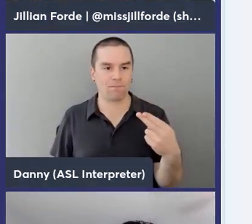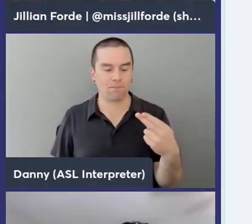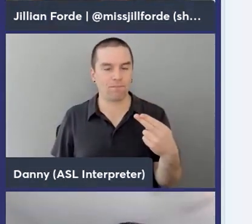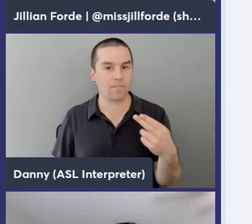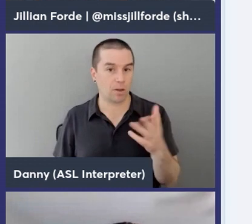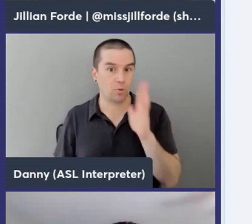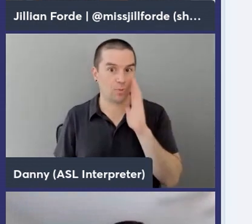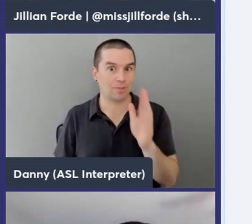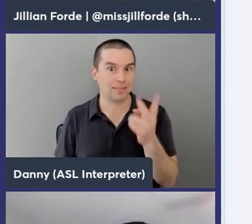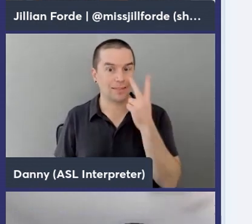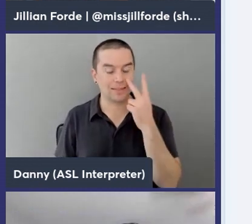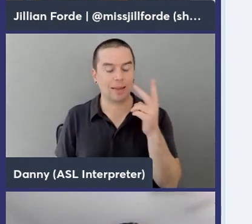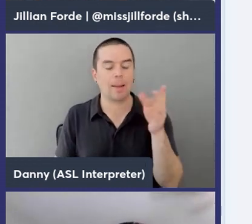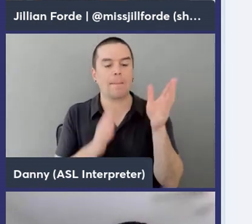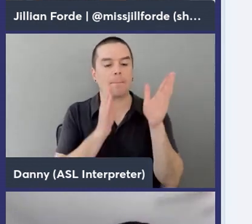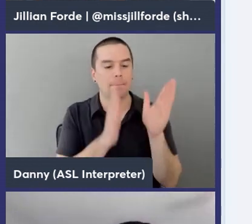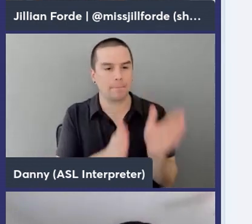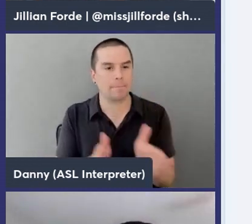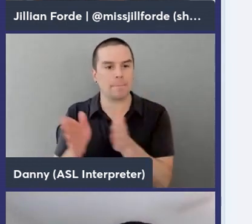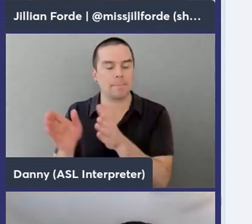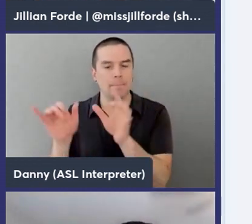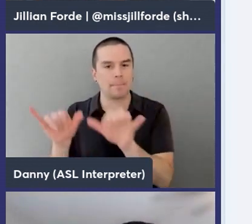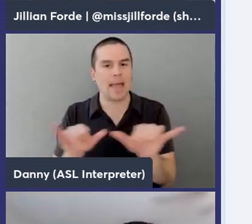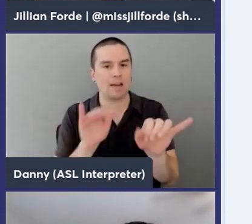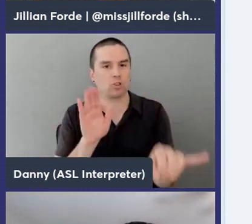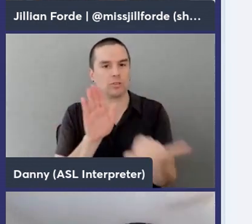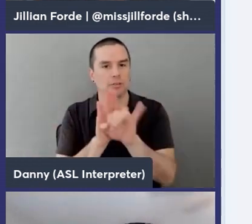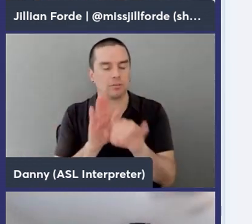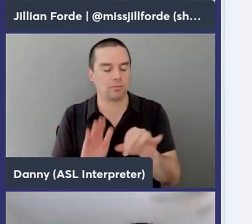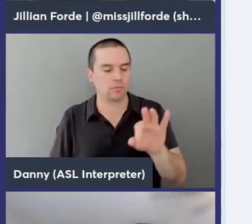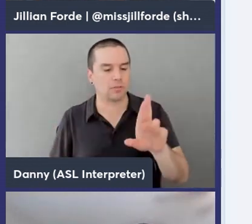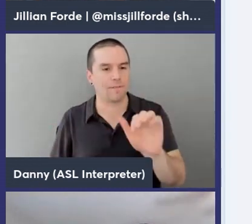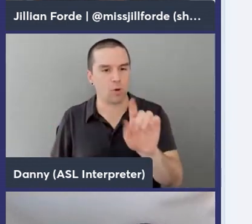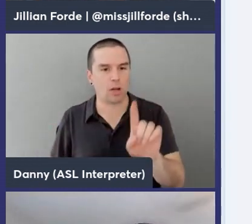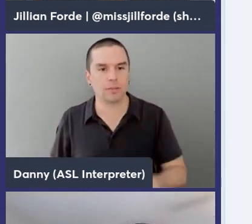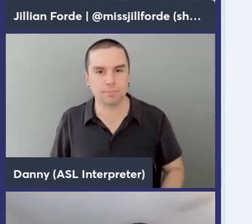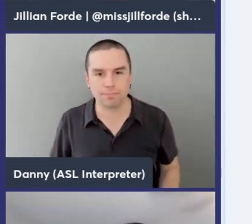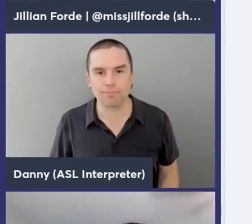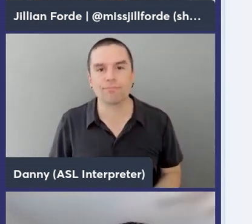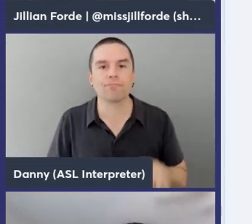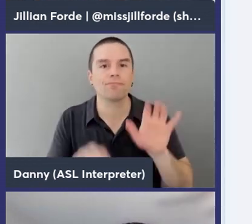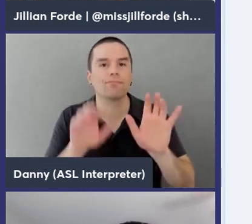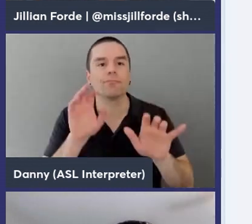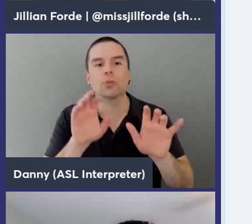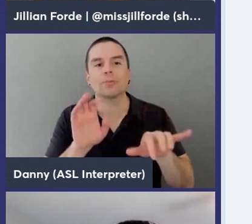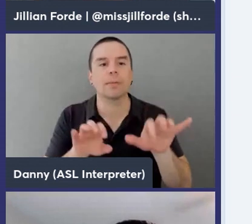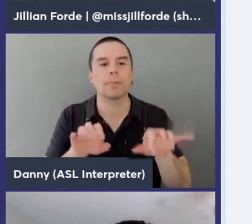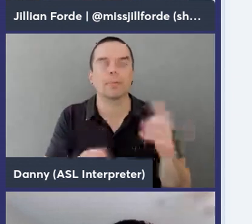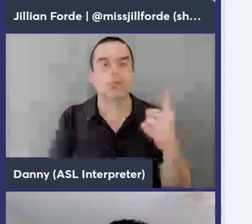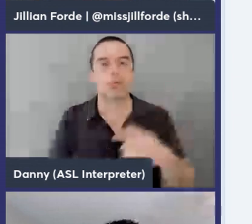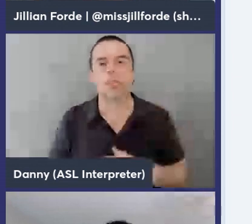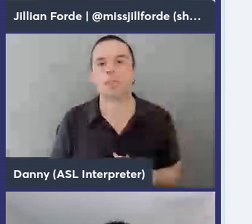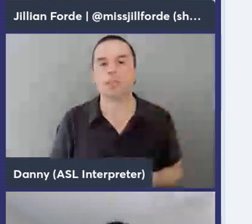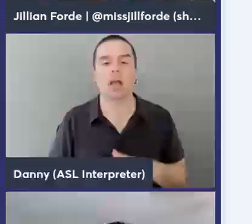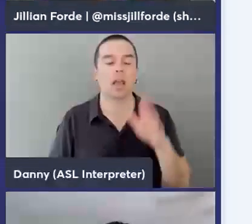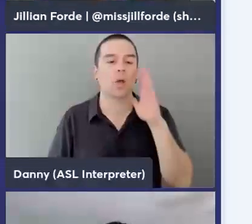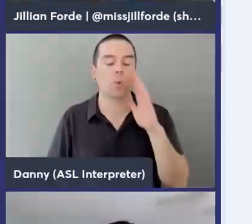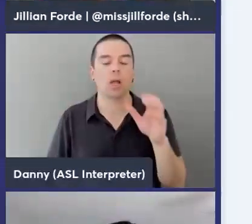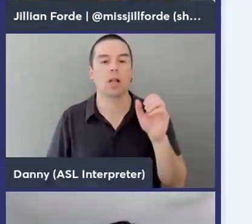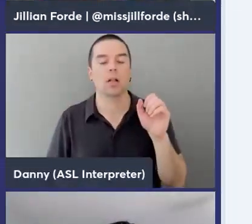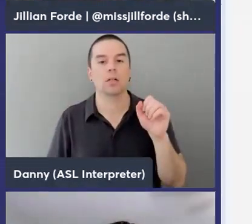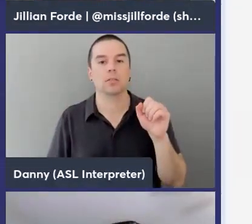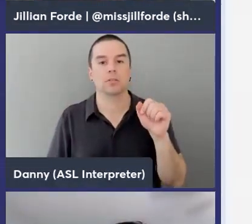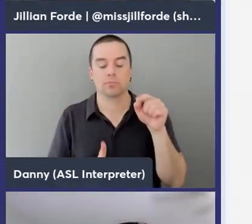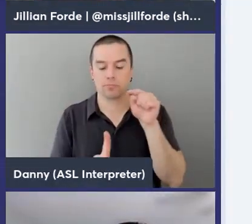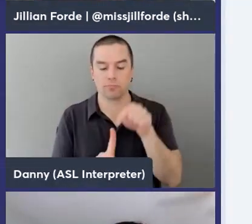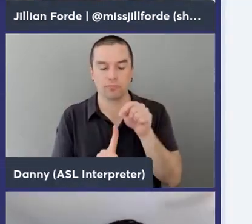fraud. So I can come in here, and as I said, I can come in here and I can kind of just type in something, and it will go out and create